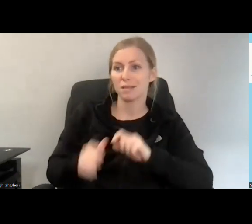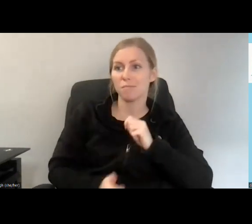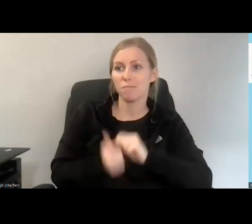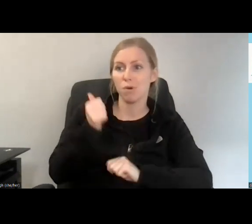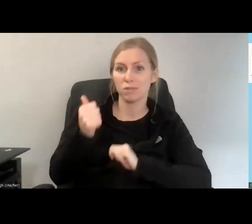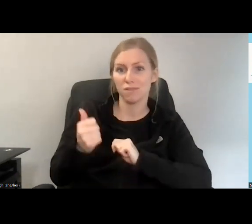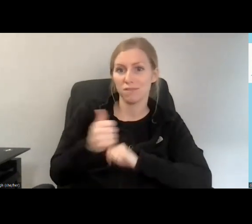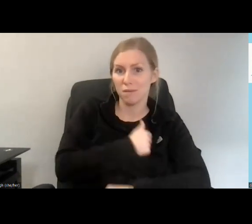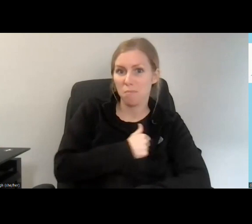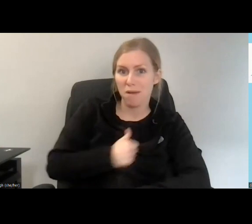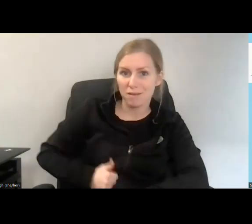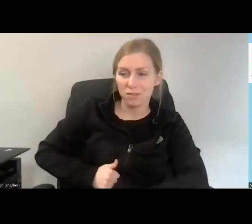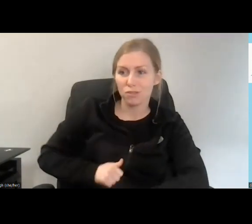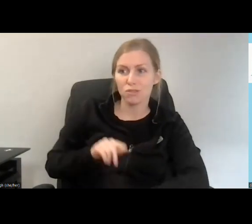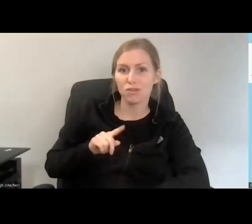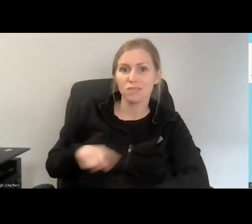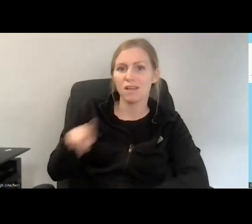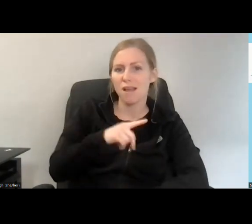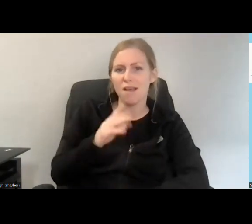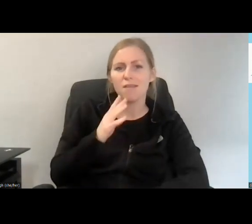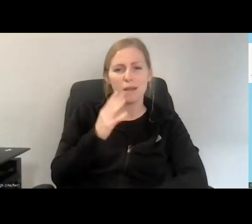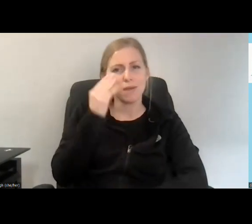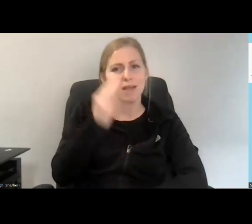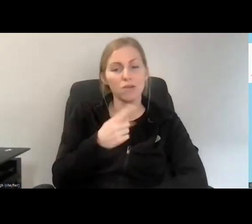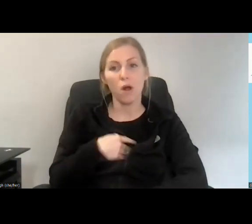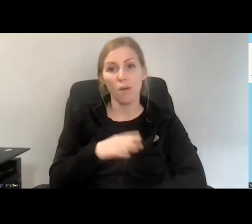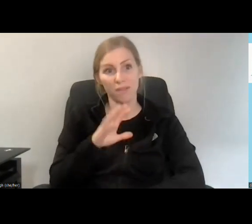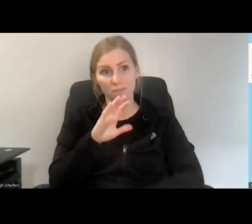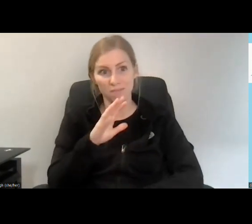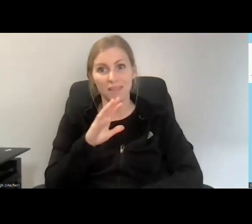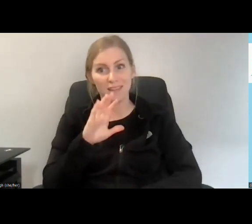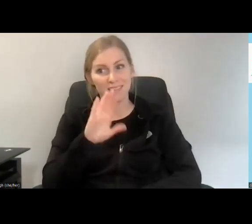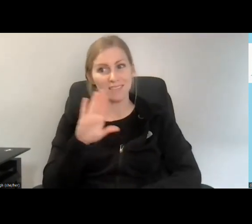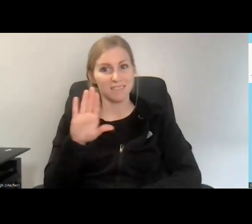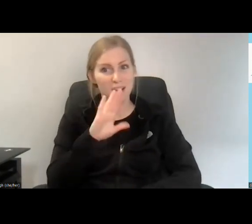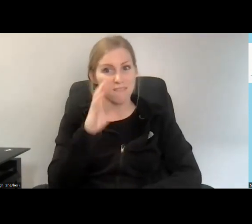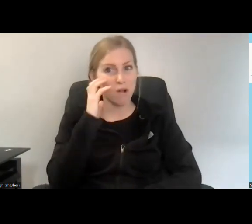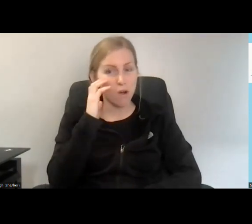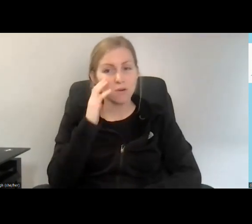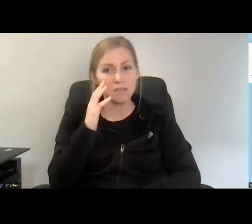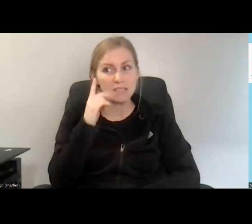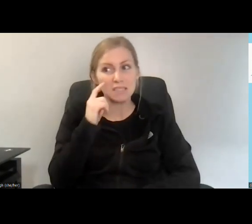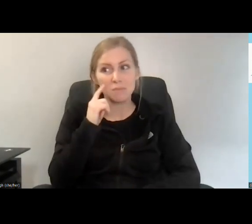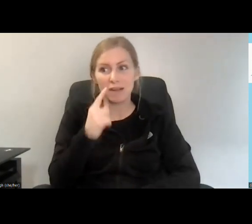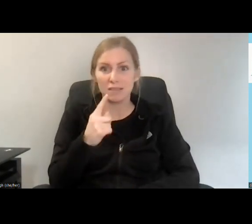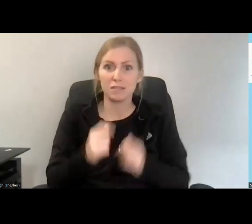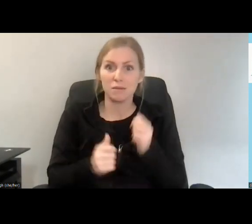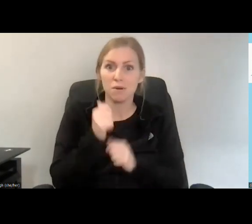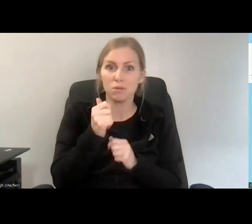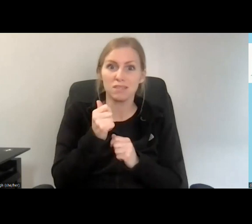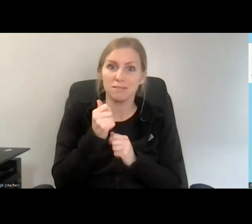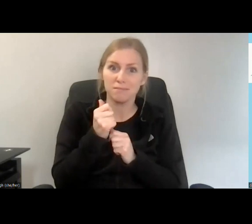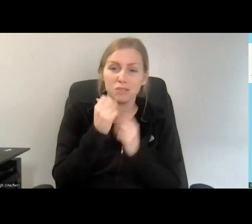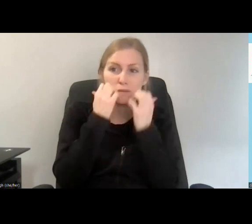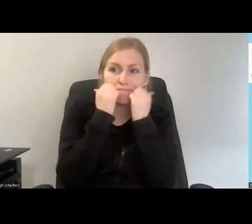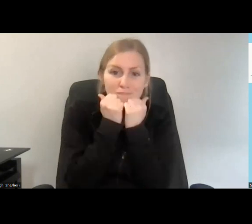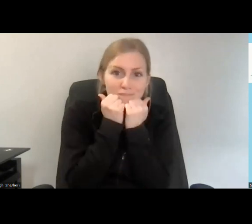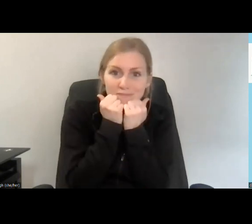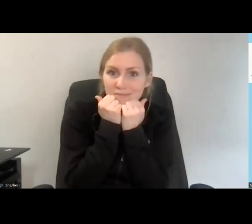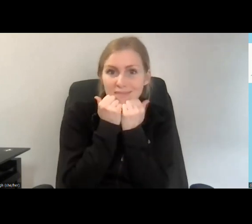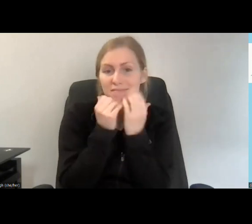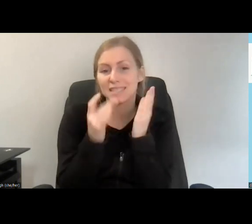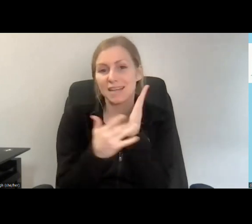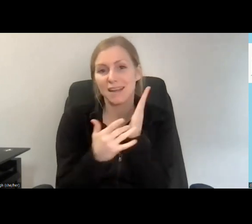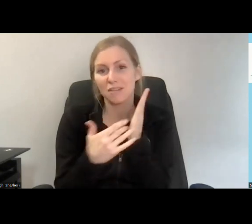you that they consider their phone to be probably the most important piece of technology they have. And I think that goes for most of